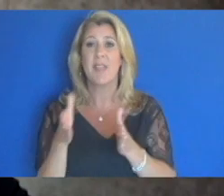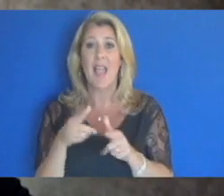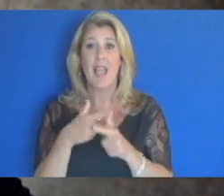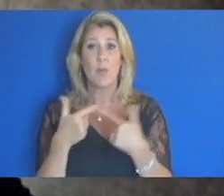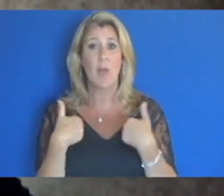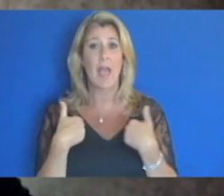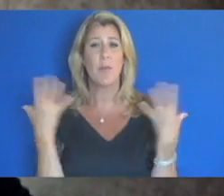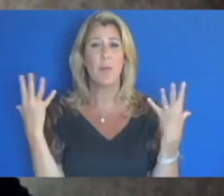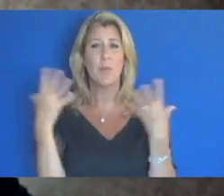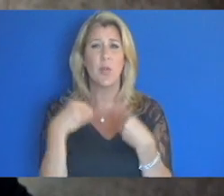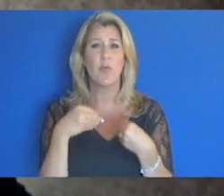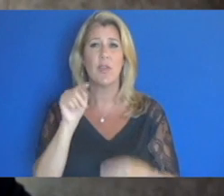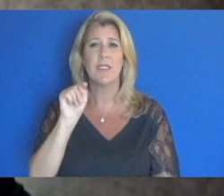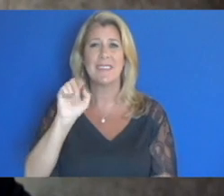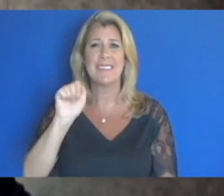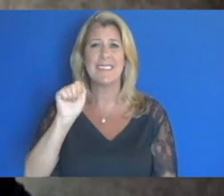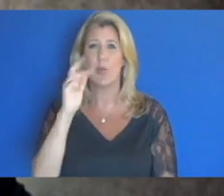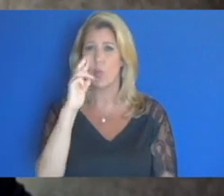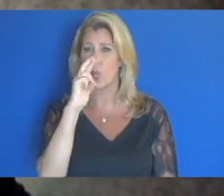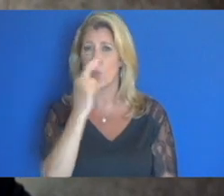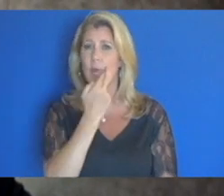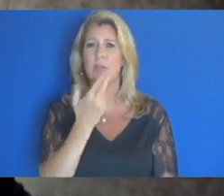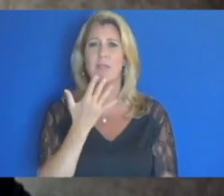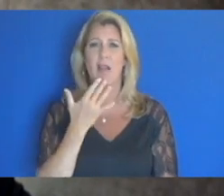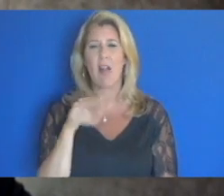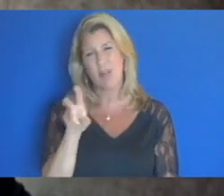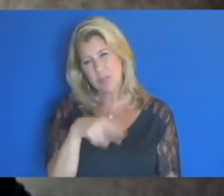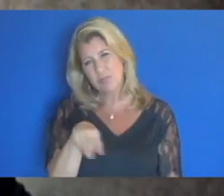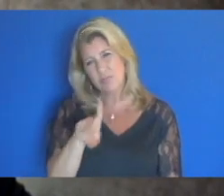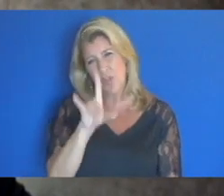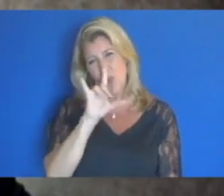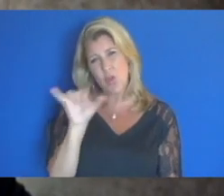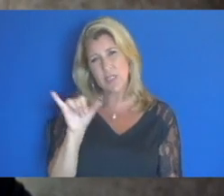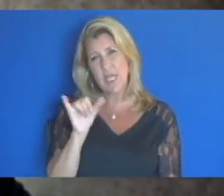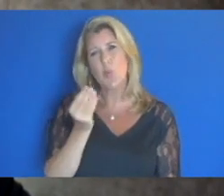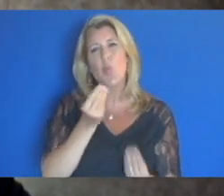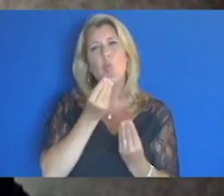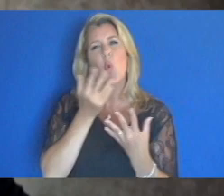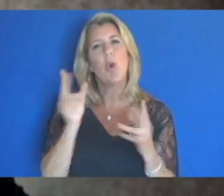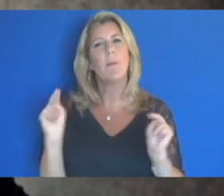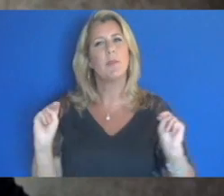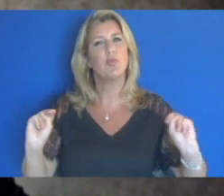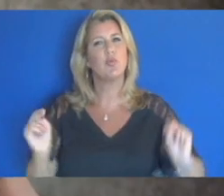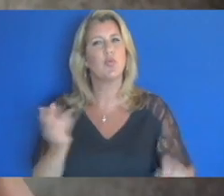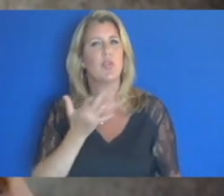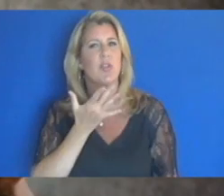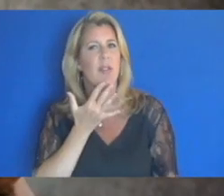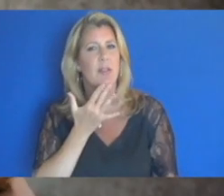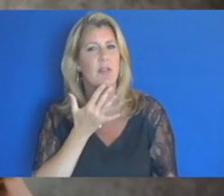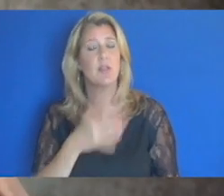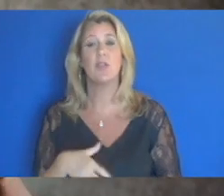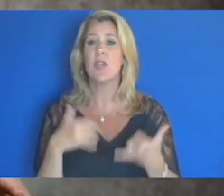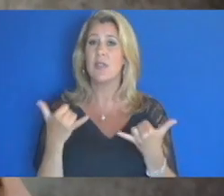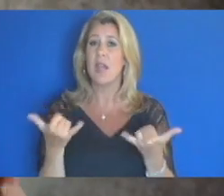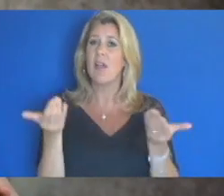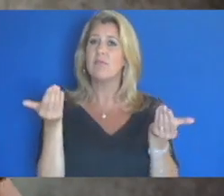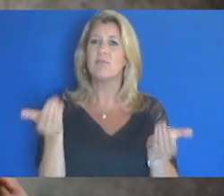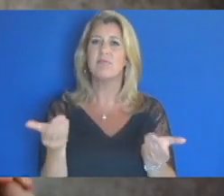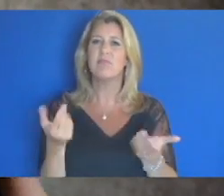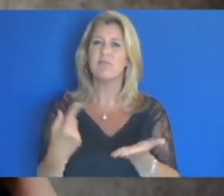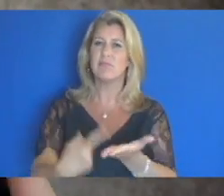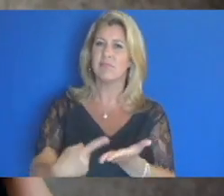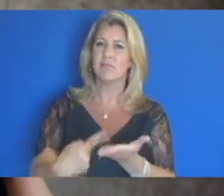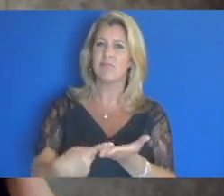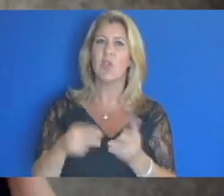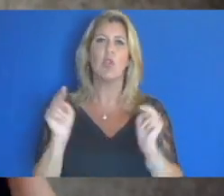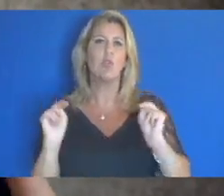beautiful tea rose color, which is, to me, looks like a warm neutral color. So now let's just talk